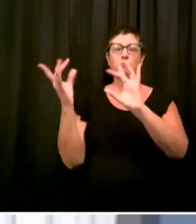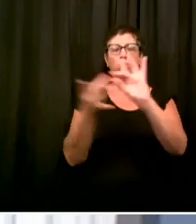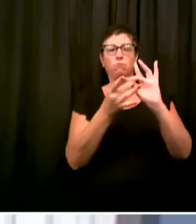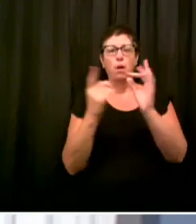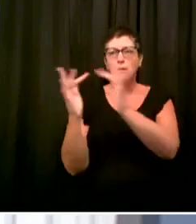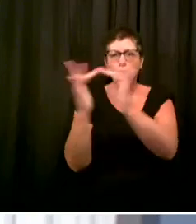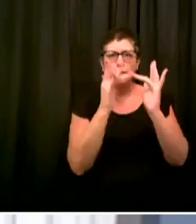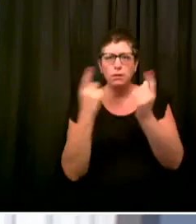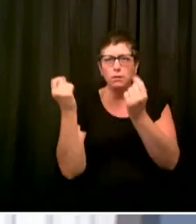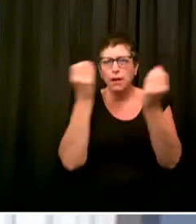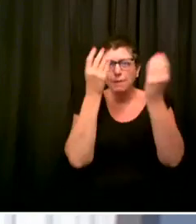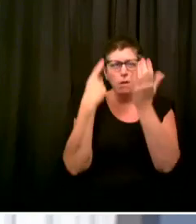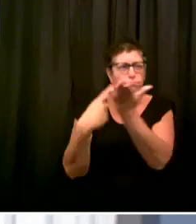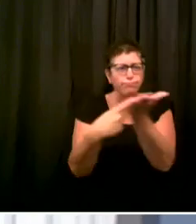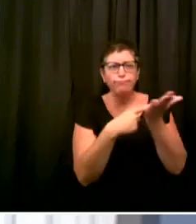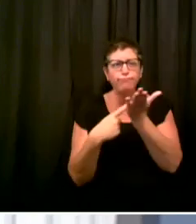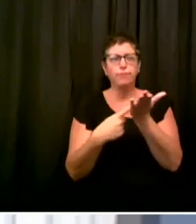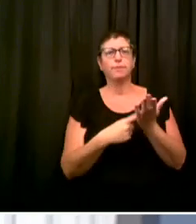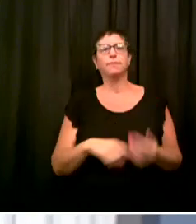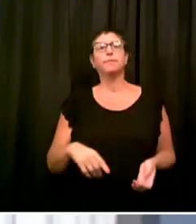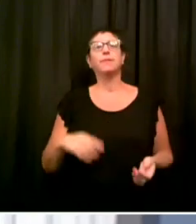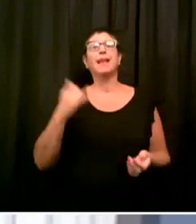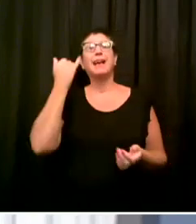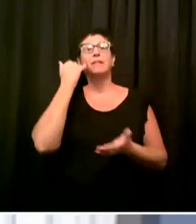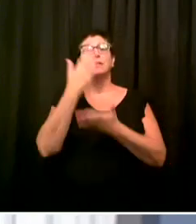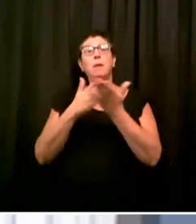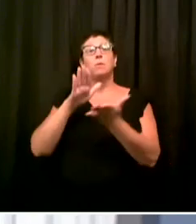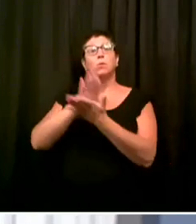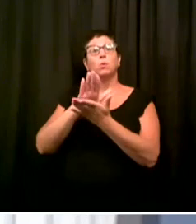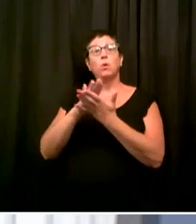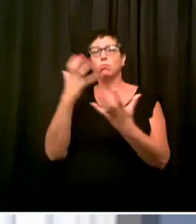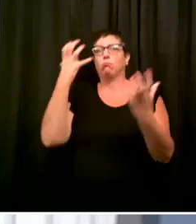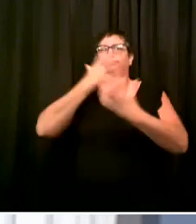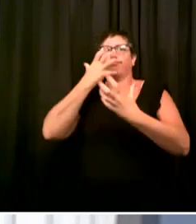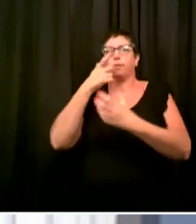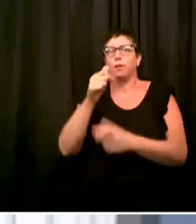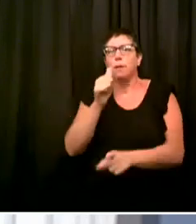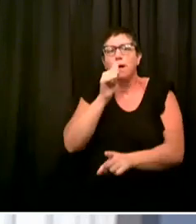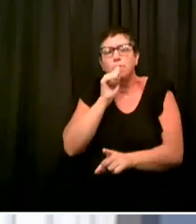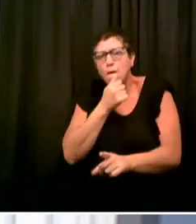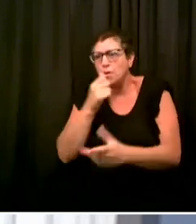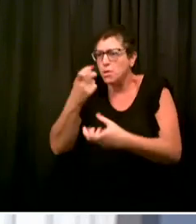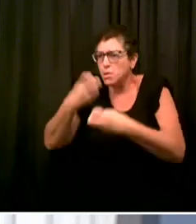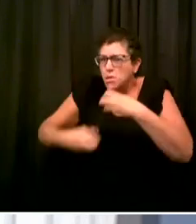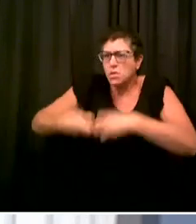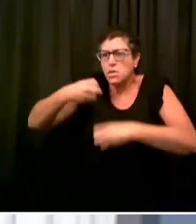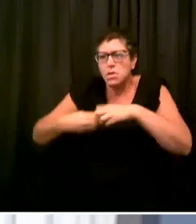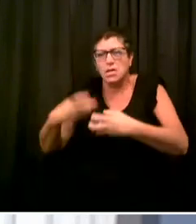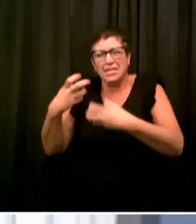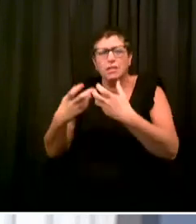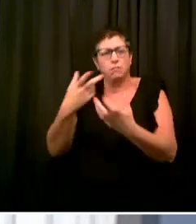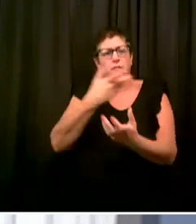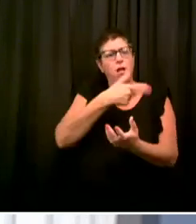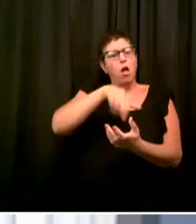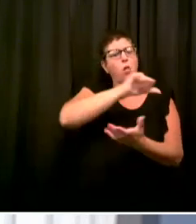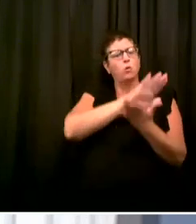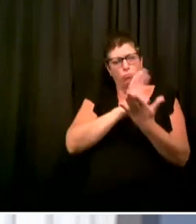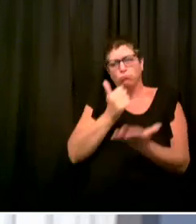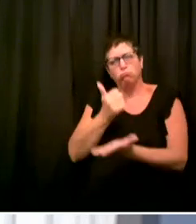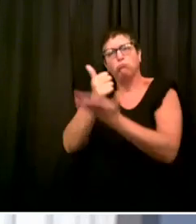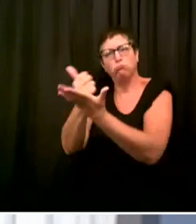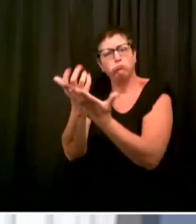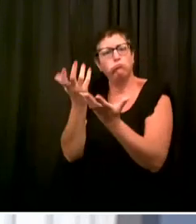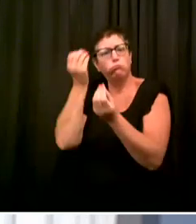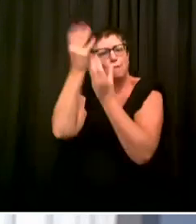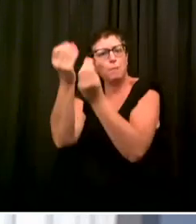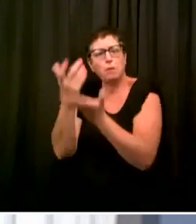most impacted by the coronavirus. So again, we have lots of data to help with that. But I'm encouraging PTAs. Let's